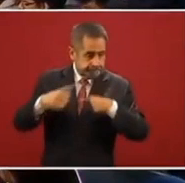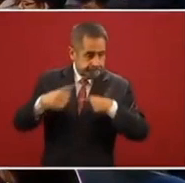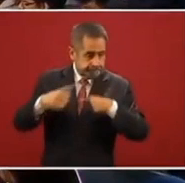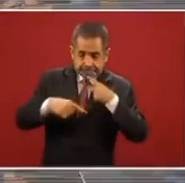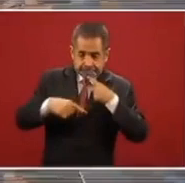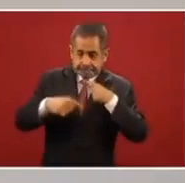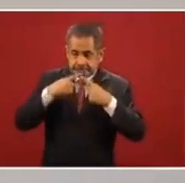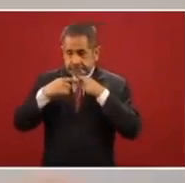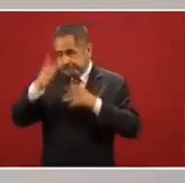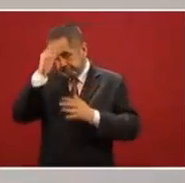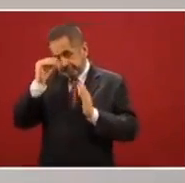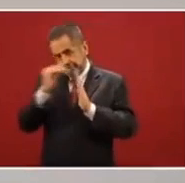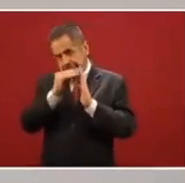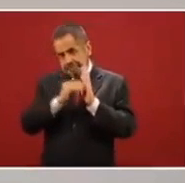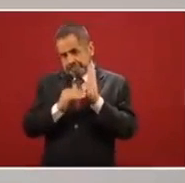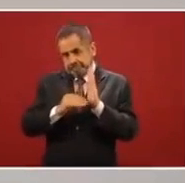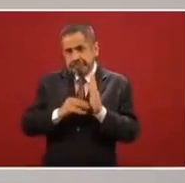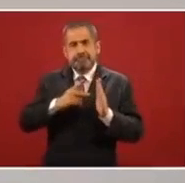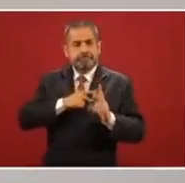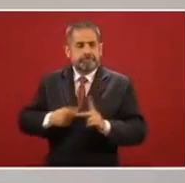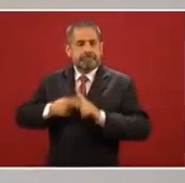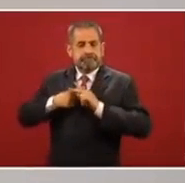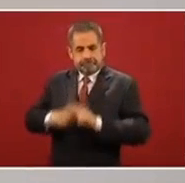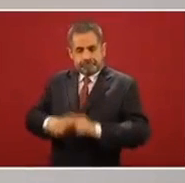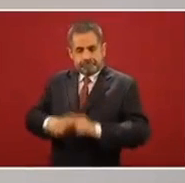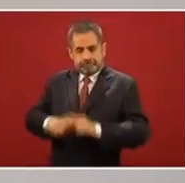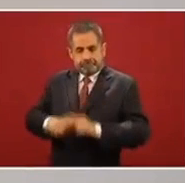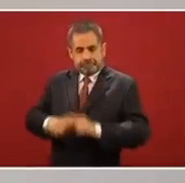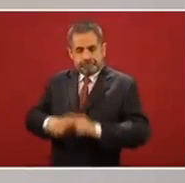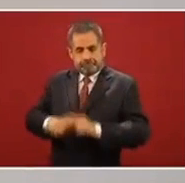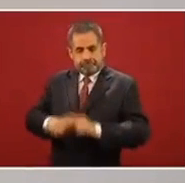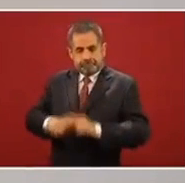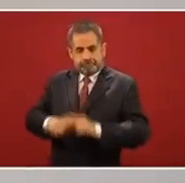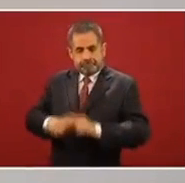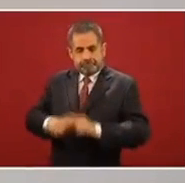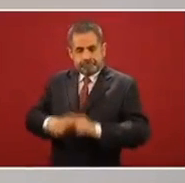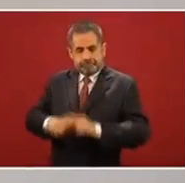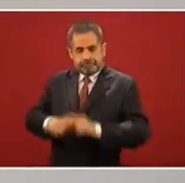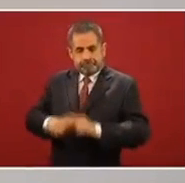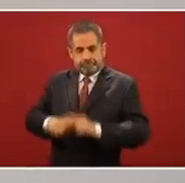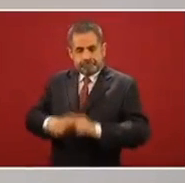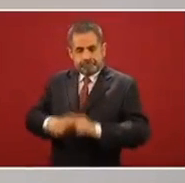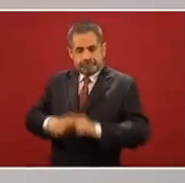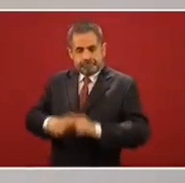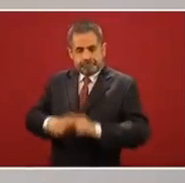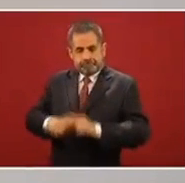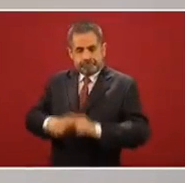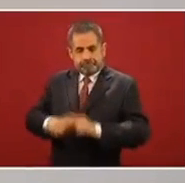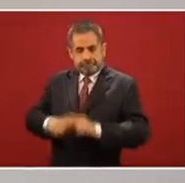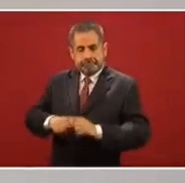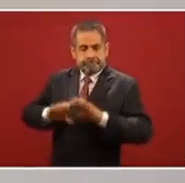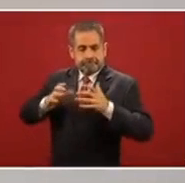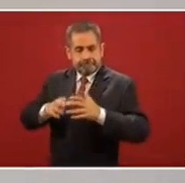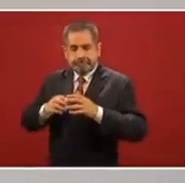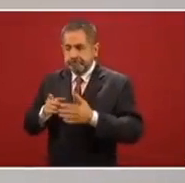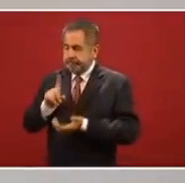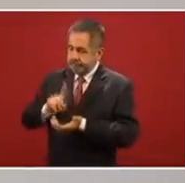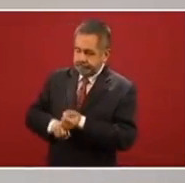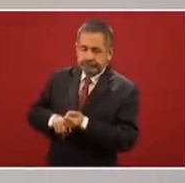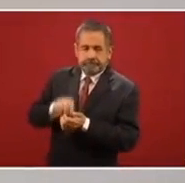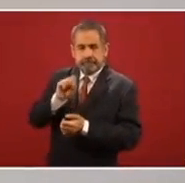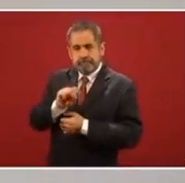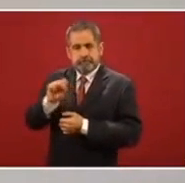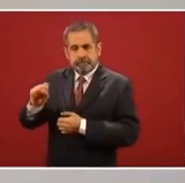details, de lo que habíamos empezado a trabajar en el ámbito what we had begun to do in that sector interior de